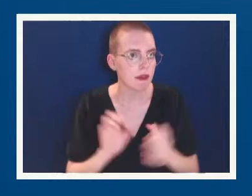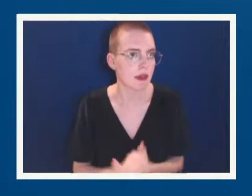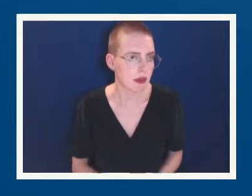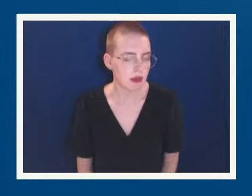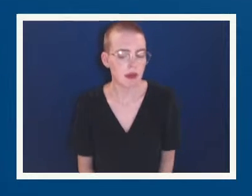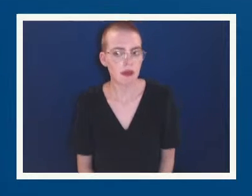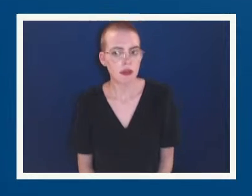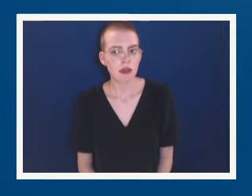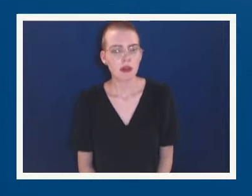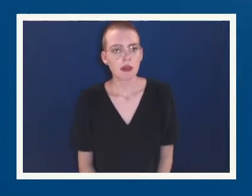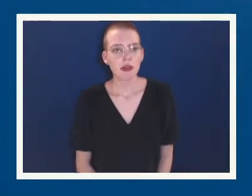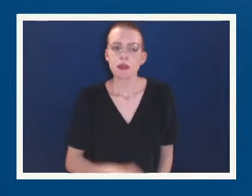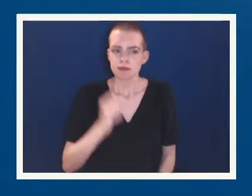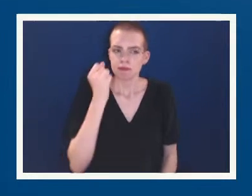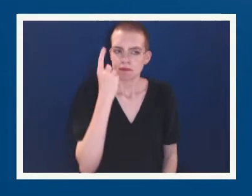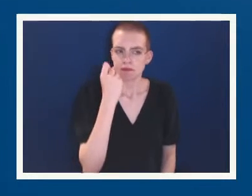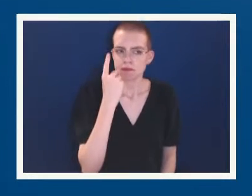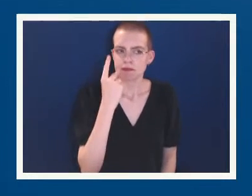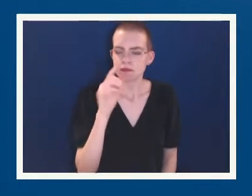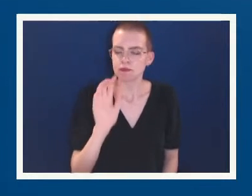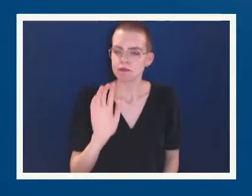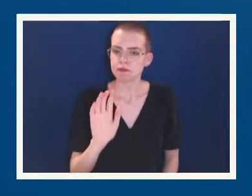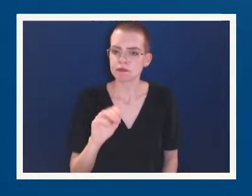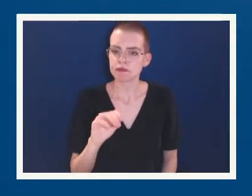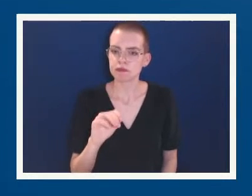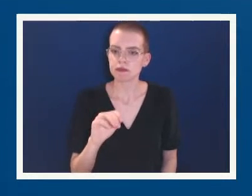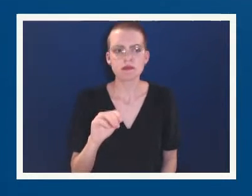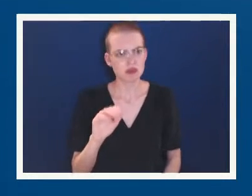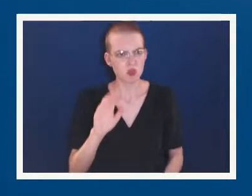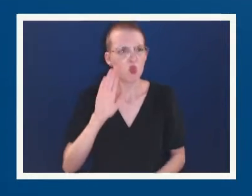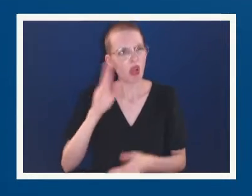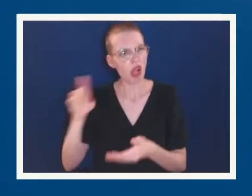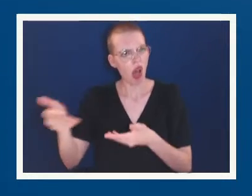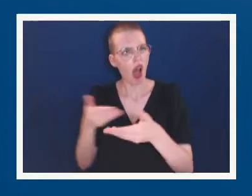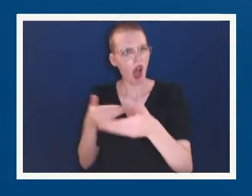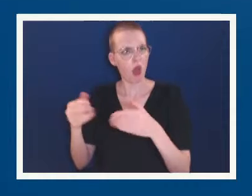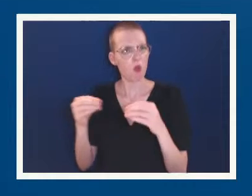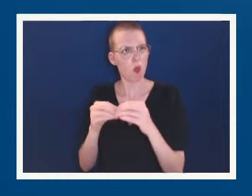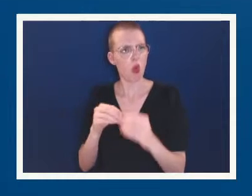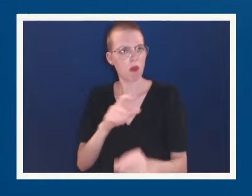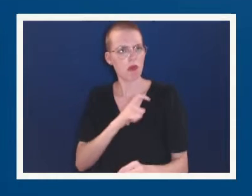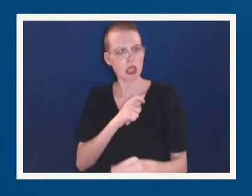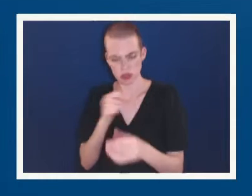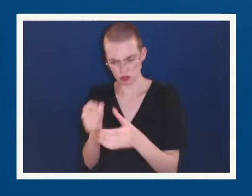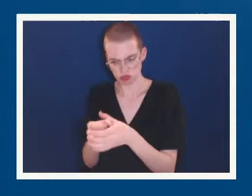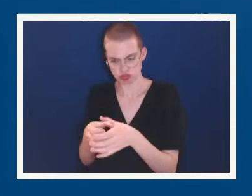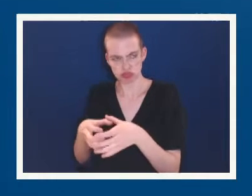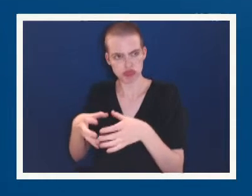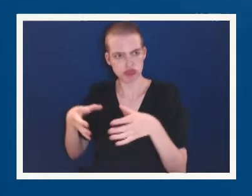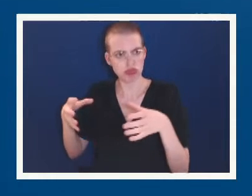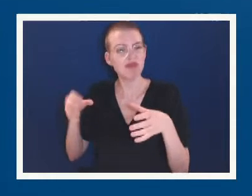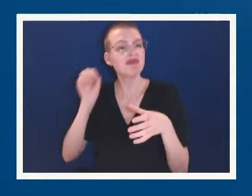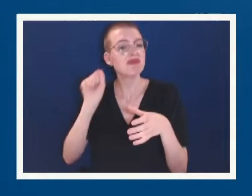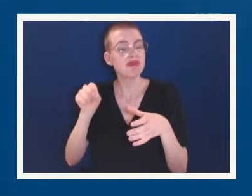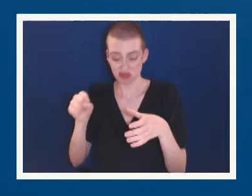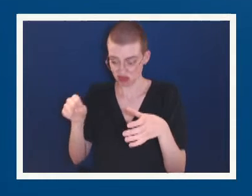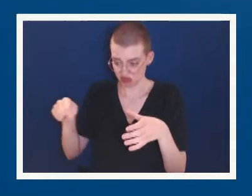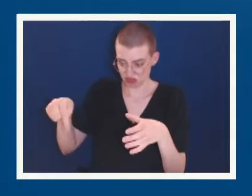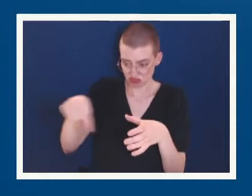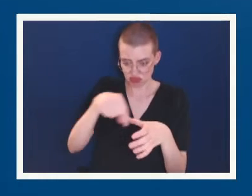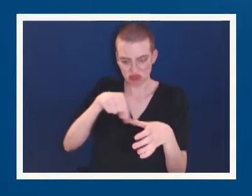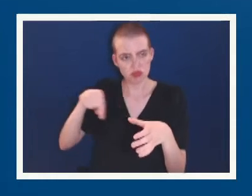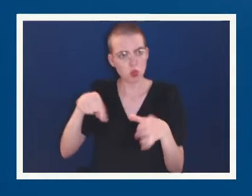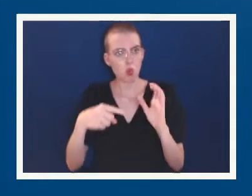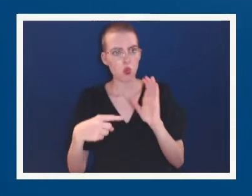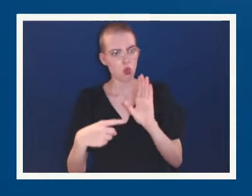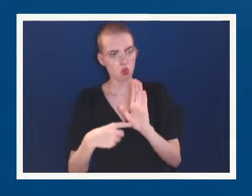Hear me on this. We'll hire more police, but we'll make sure the police are from the community that they're sworn to serve